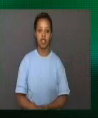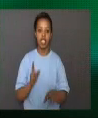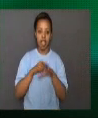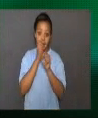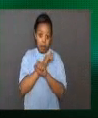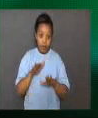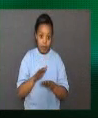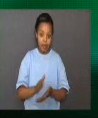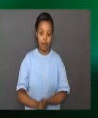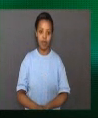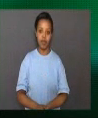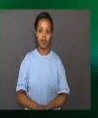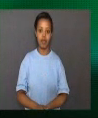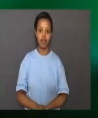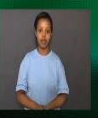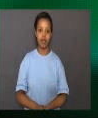Time's up.